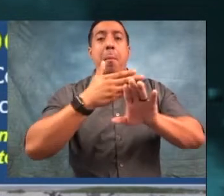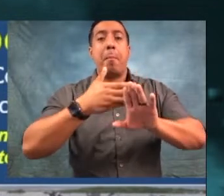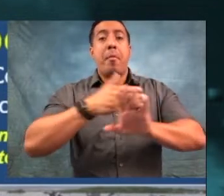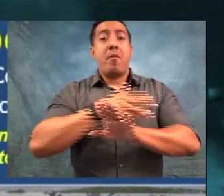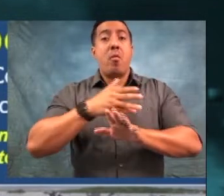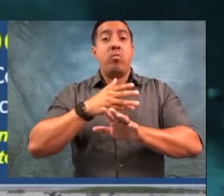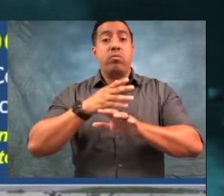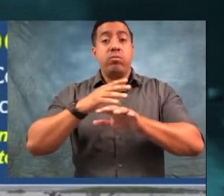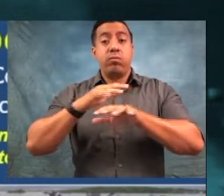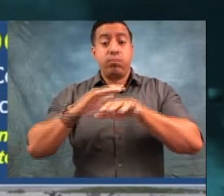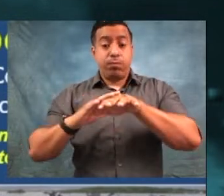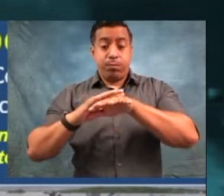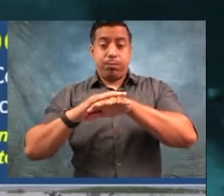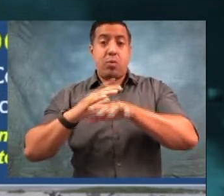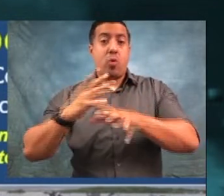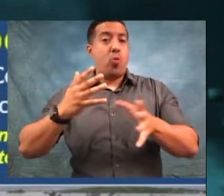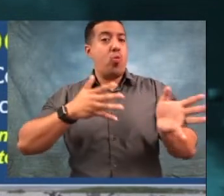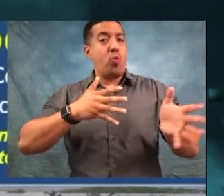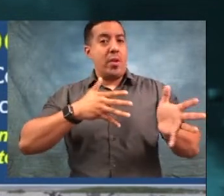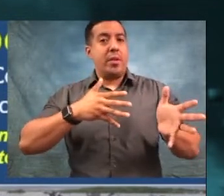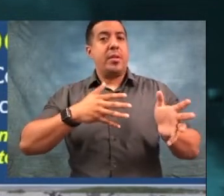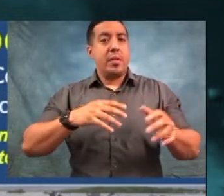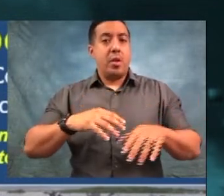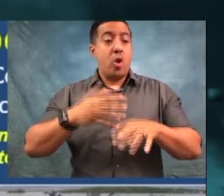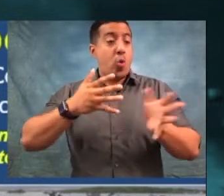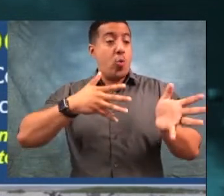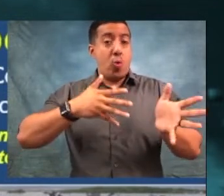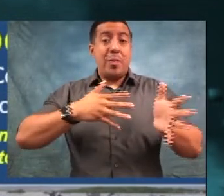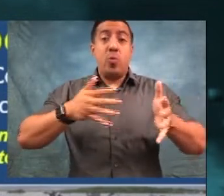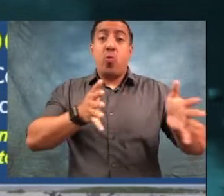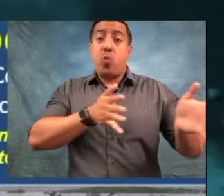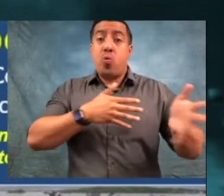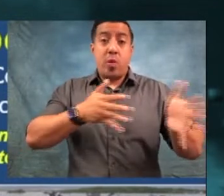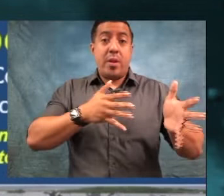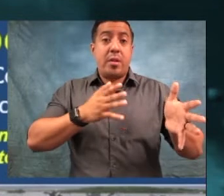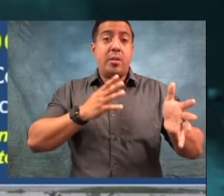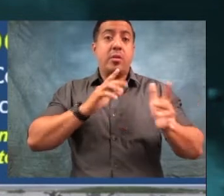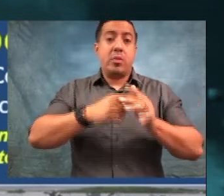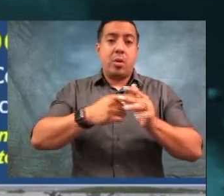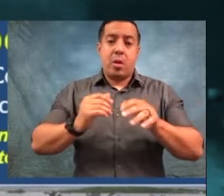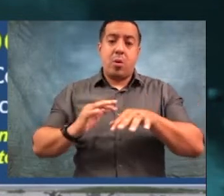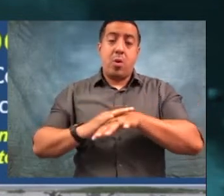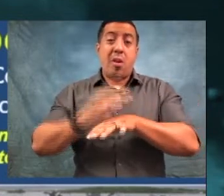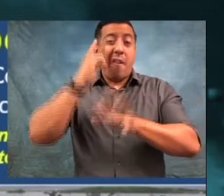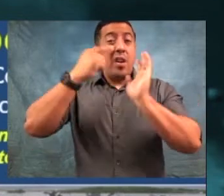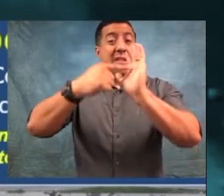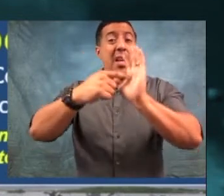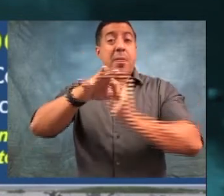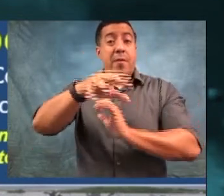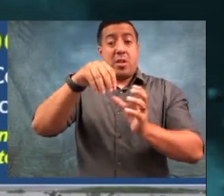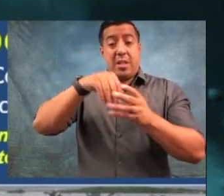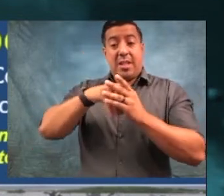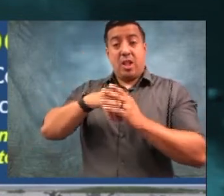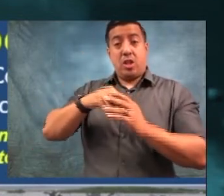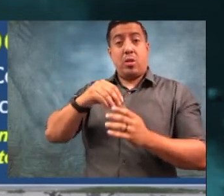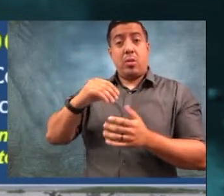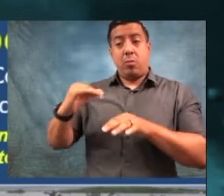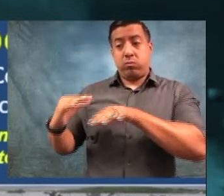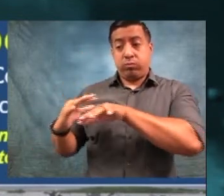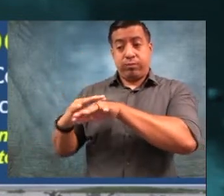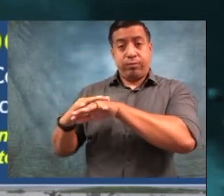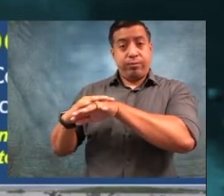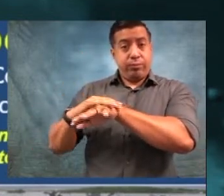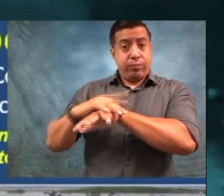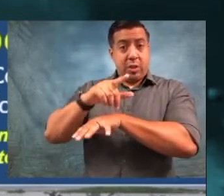high winds arrive. The storm surge flooding occurs well ahead of the winds. So if you are in a storm surge